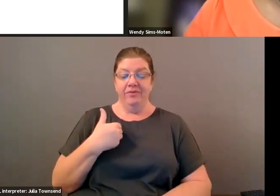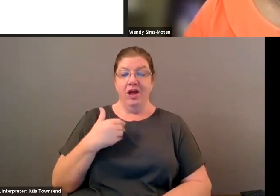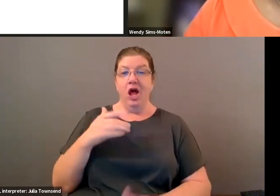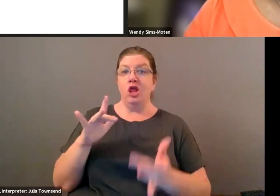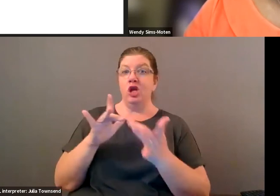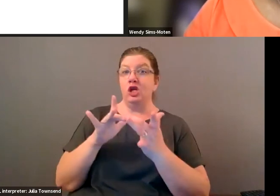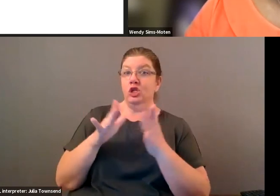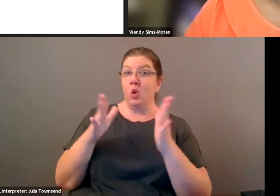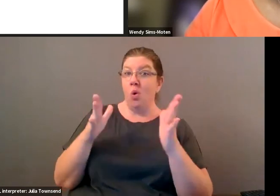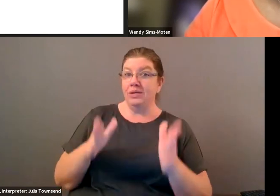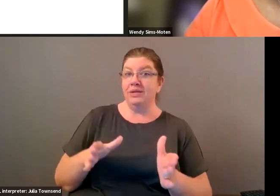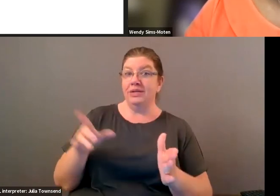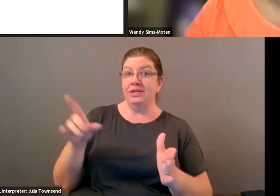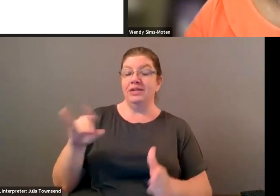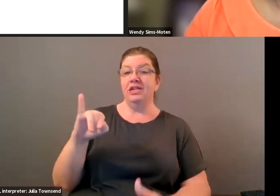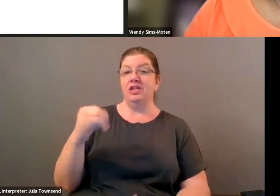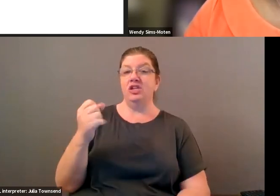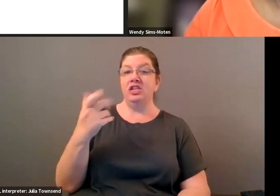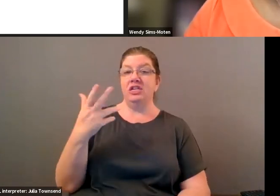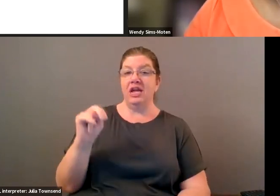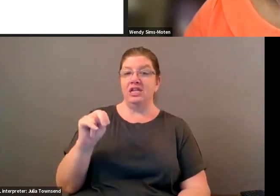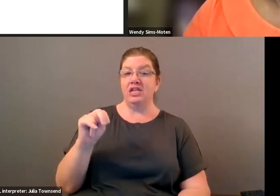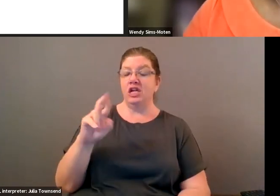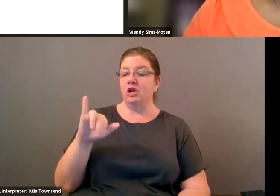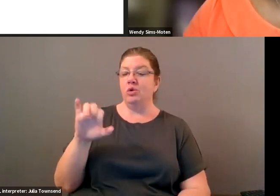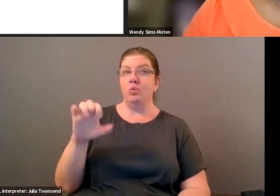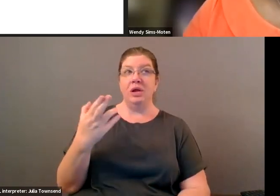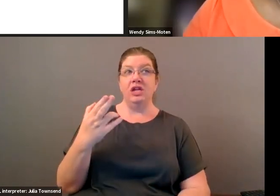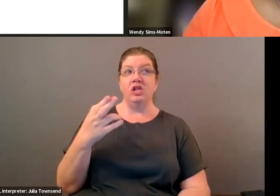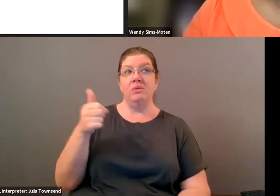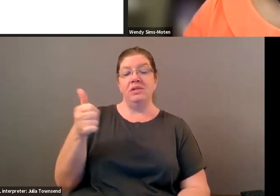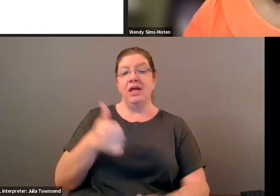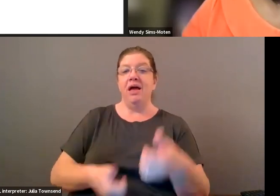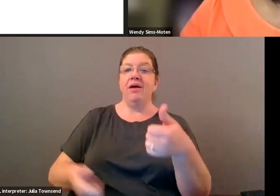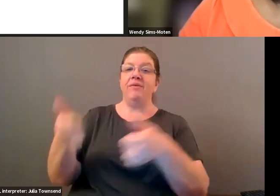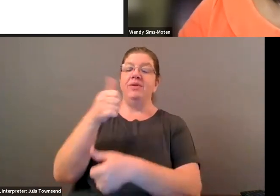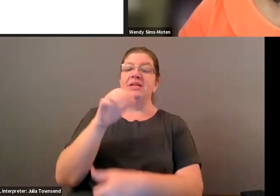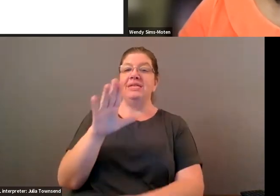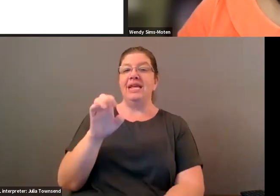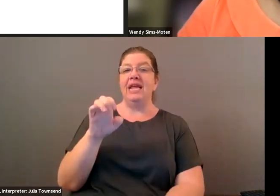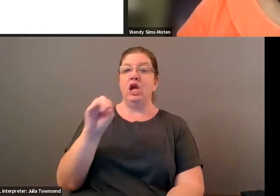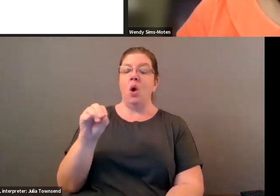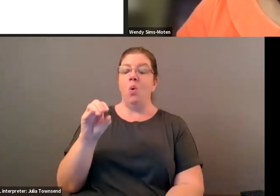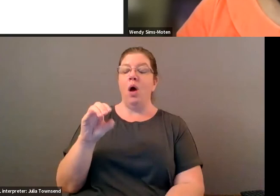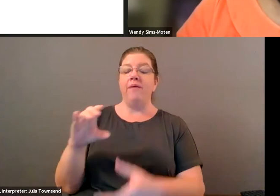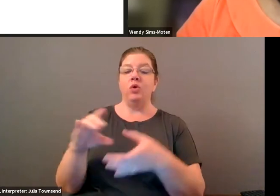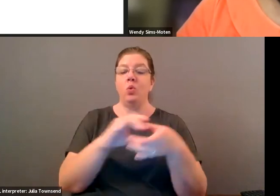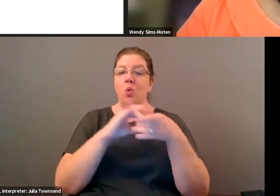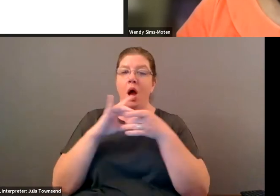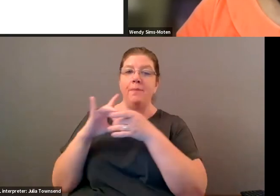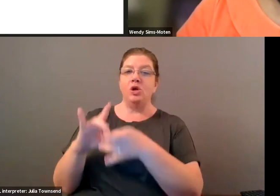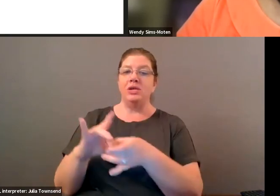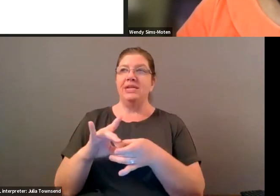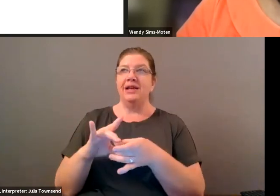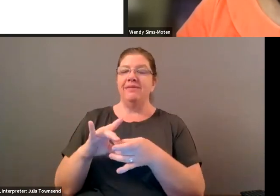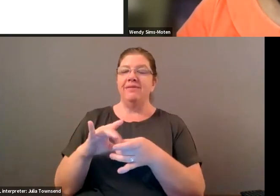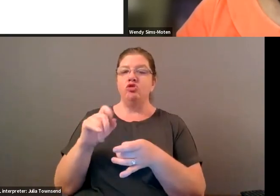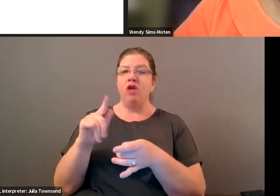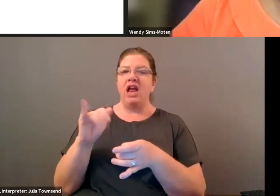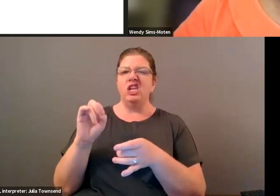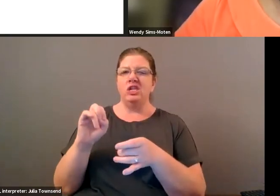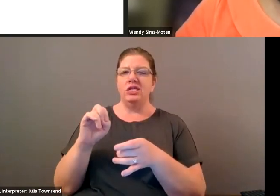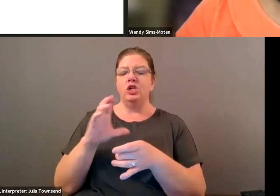consultant, Jason Rich, who is the CEO of Cooperative Strategies, I believe, who is on